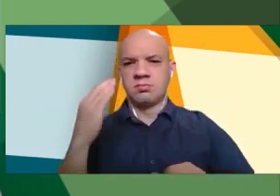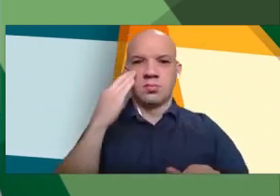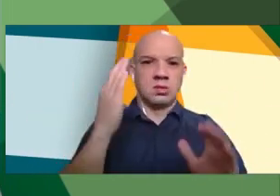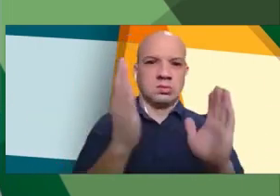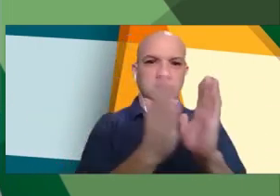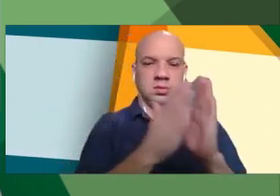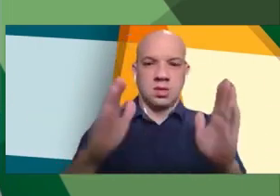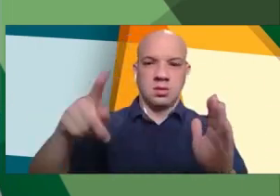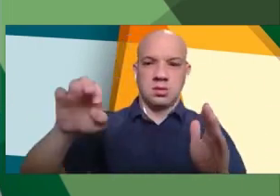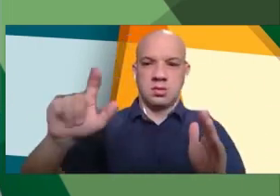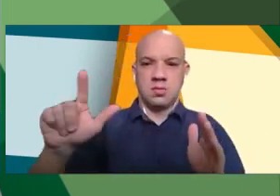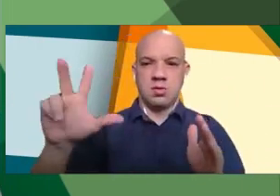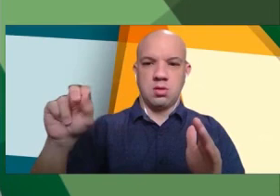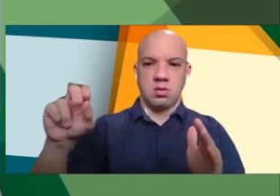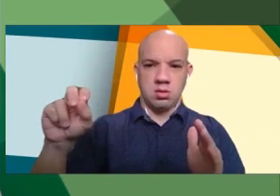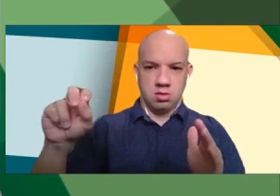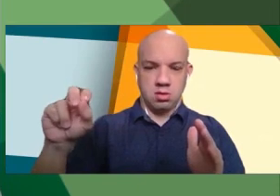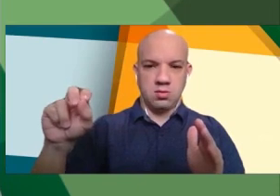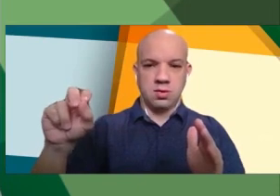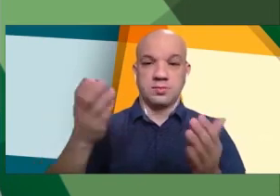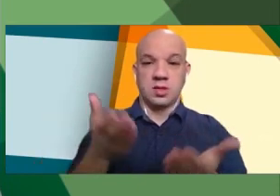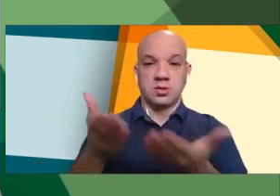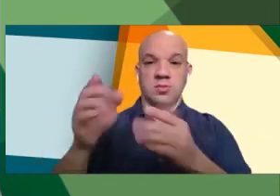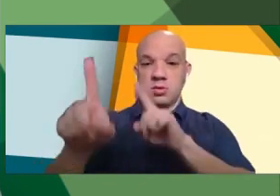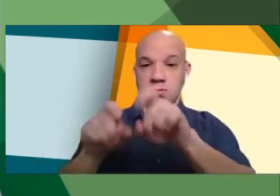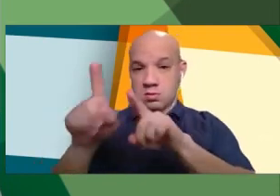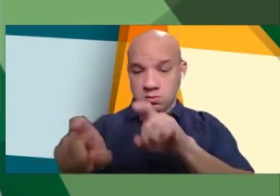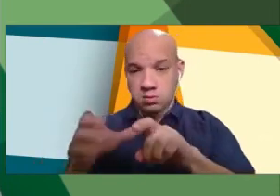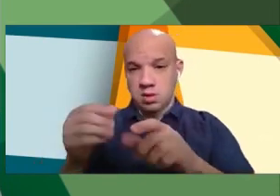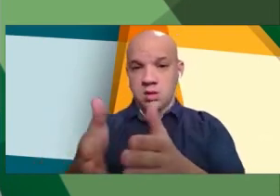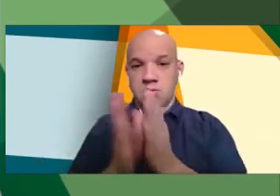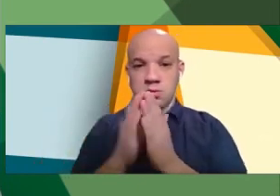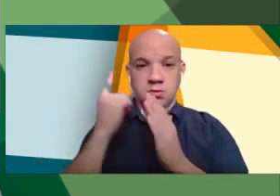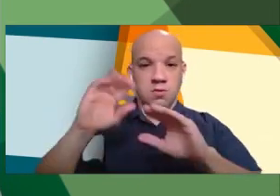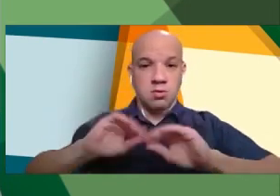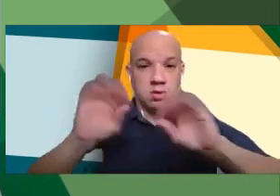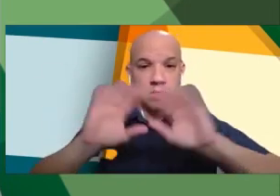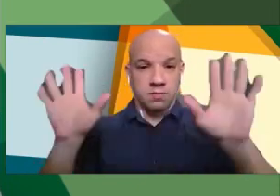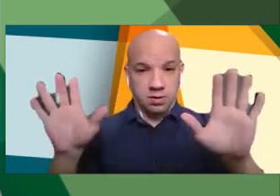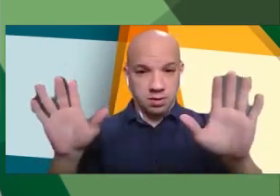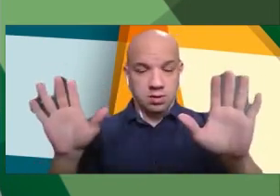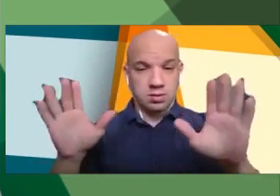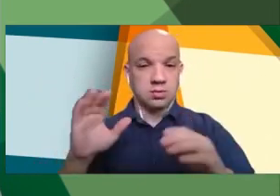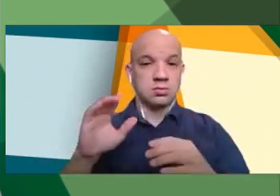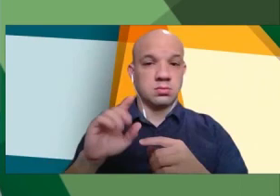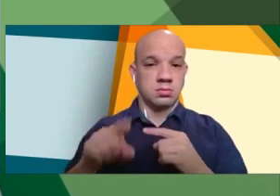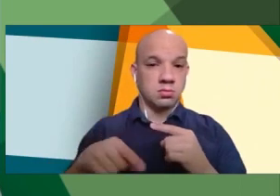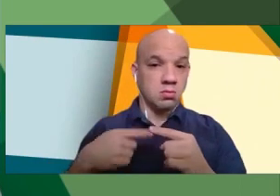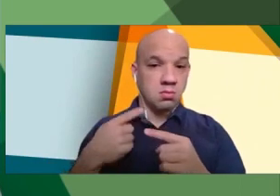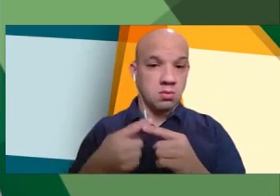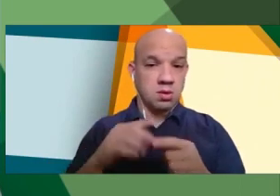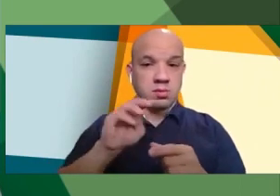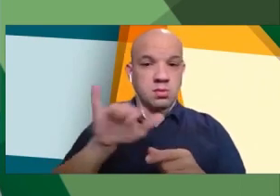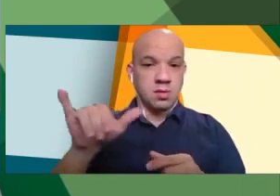on April 30. The submission of questions and requests for clarification are set for